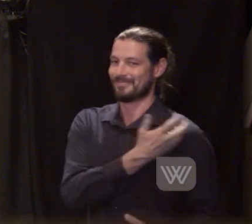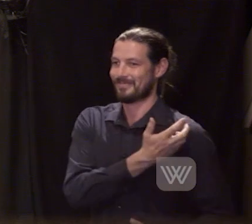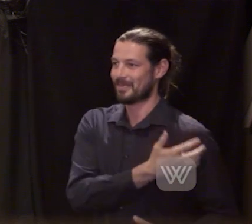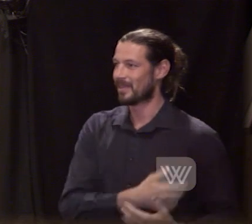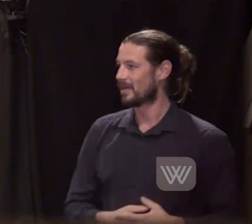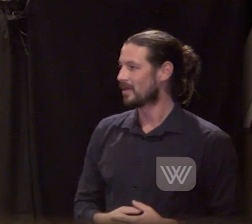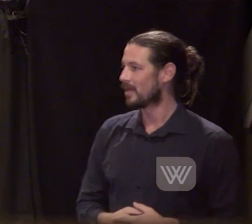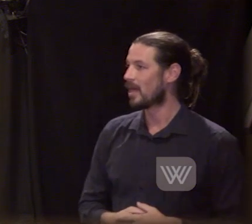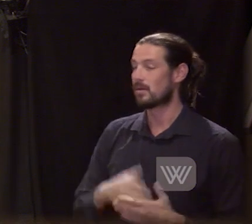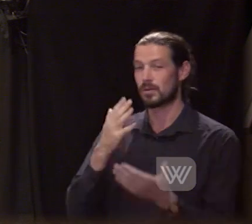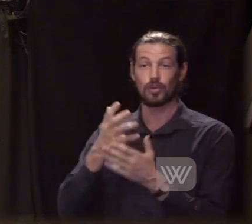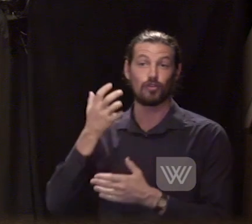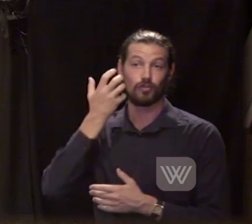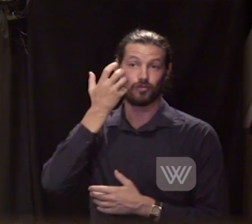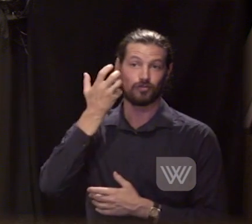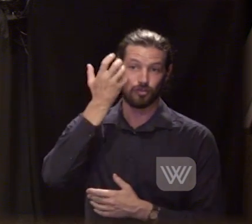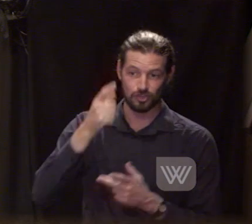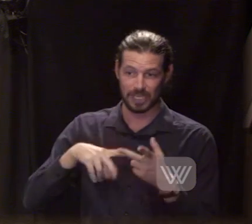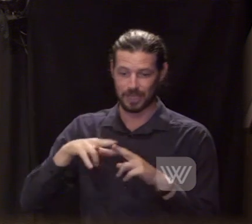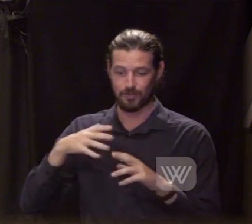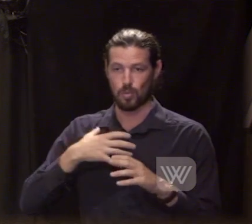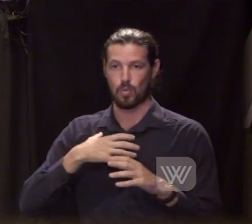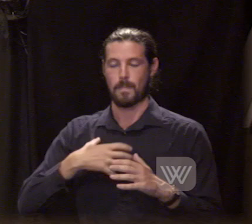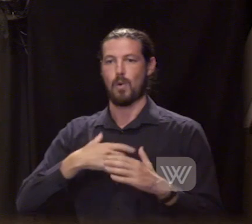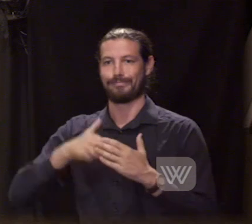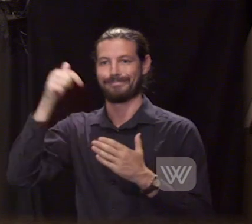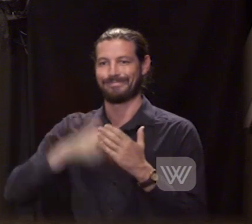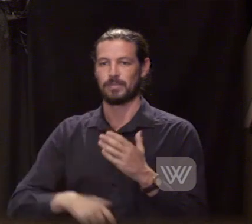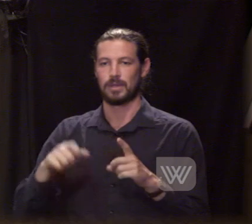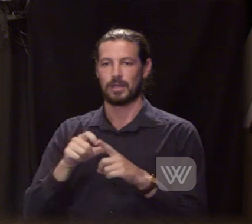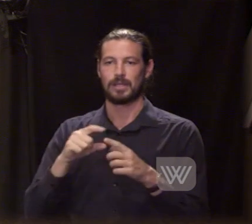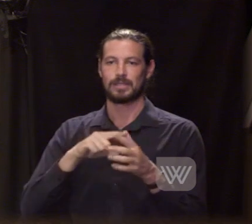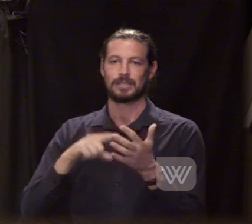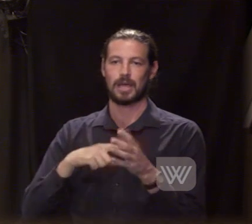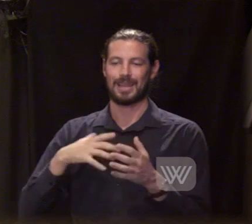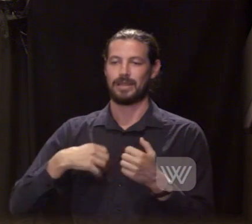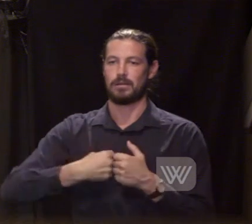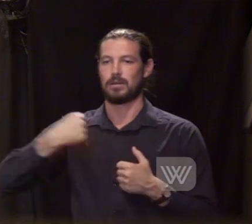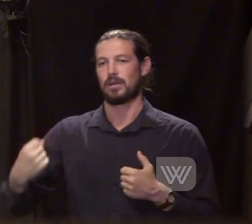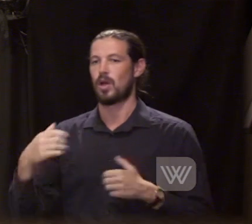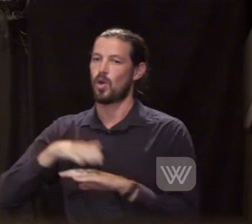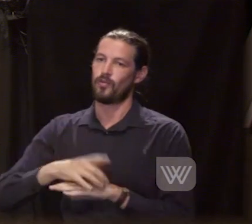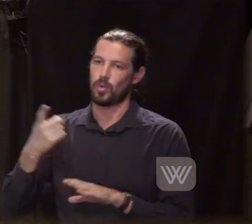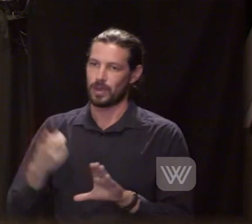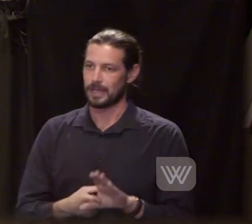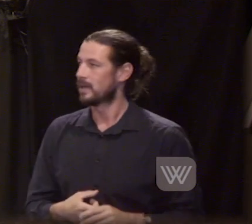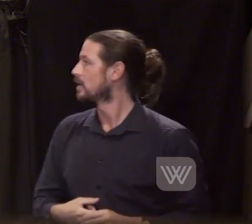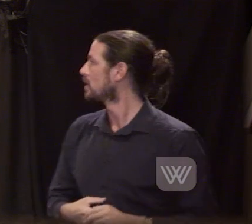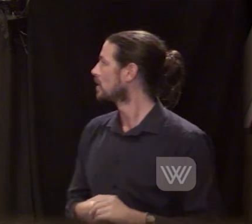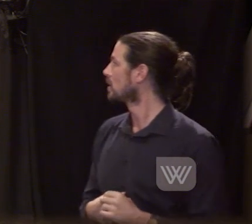to actually get that data. So. Yep. Well, that's right. 6 months one